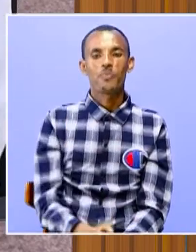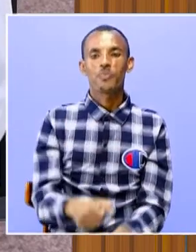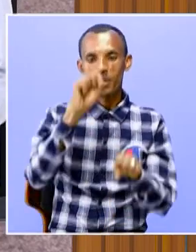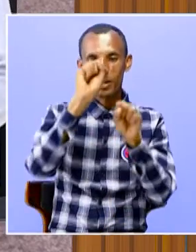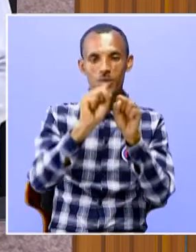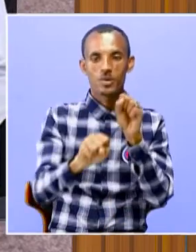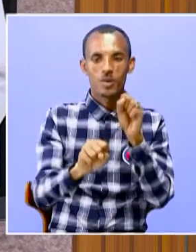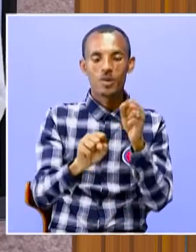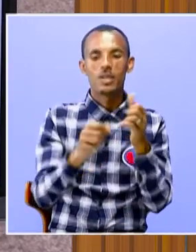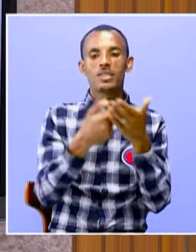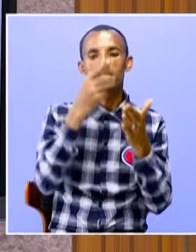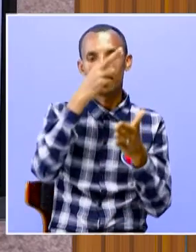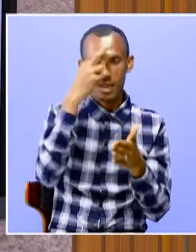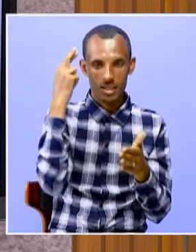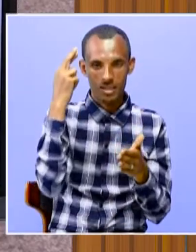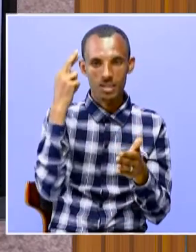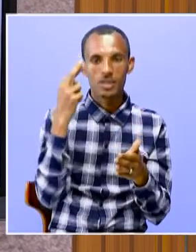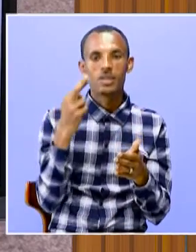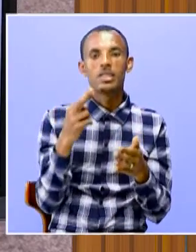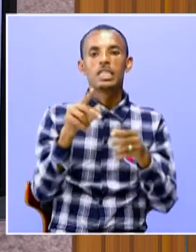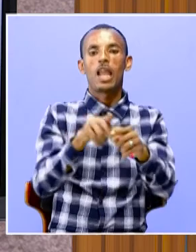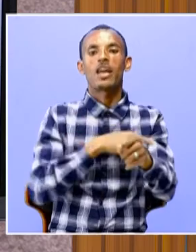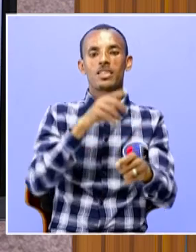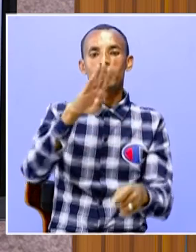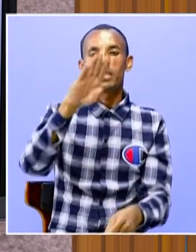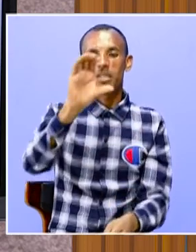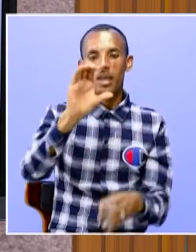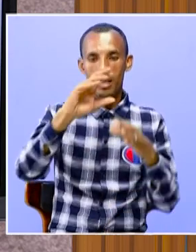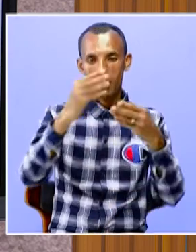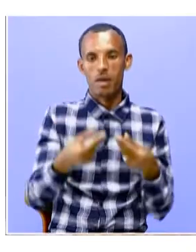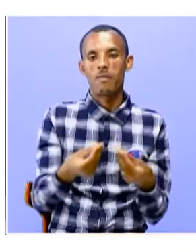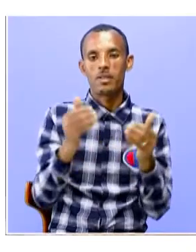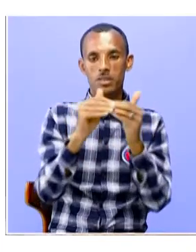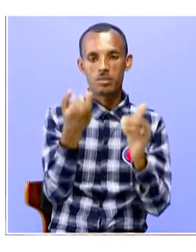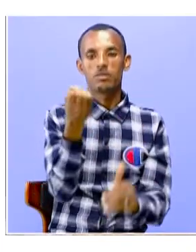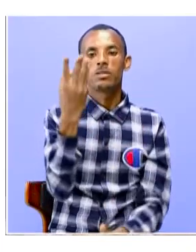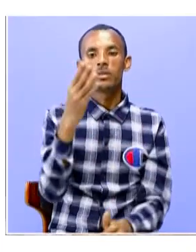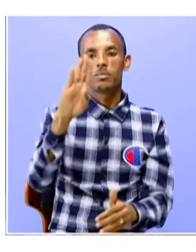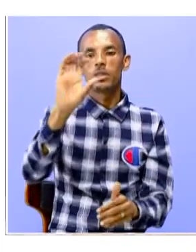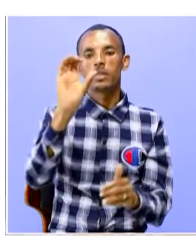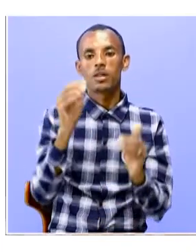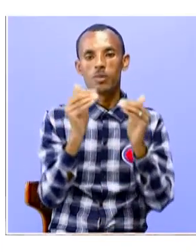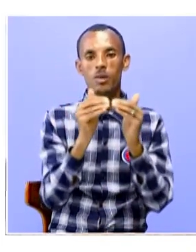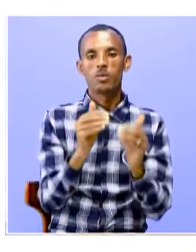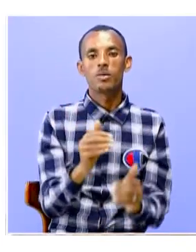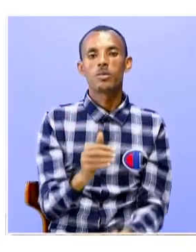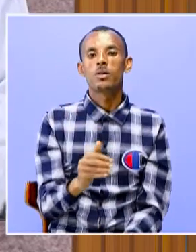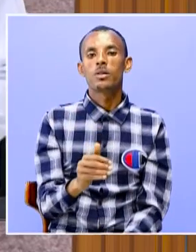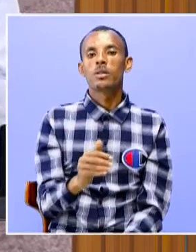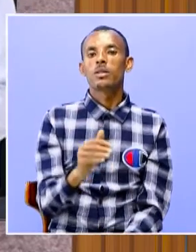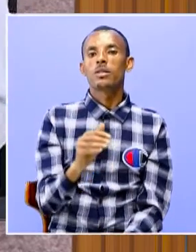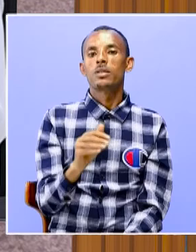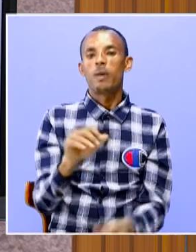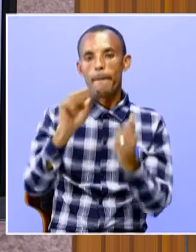So in this case, the length BC is given. BC is this distance. So this distance,